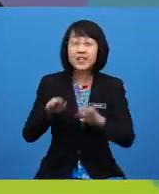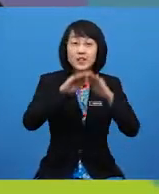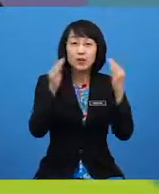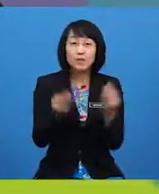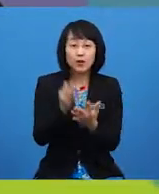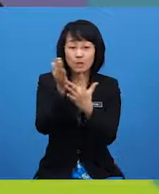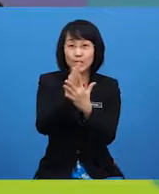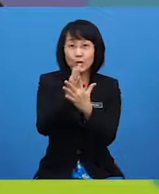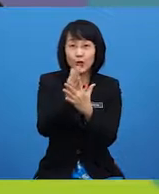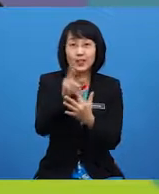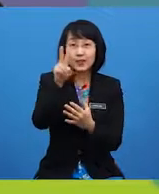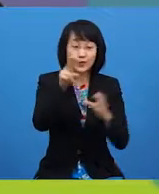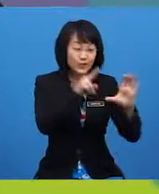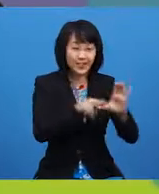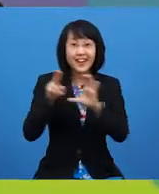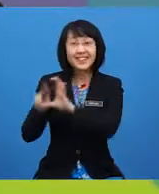these two chairs.